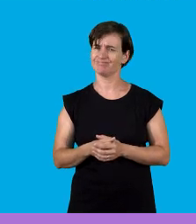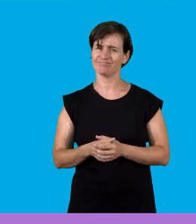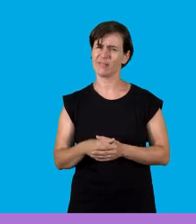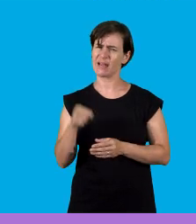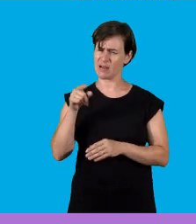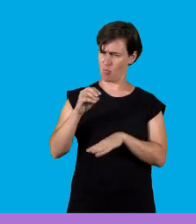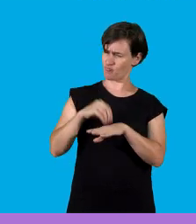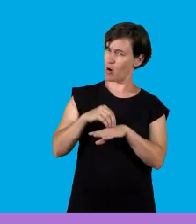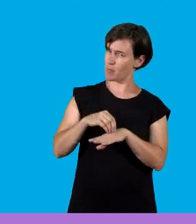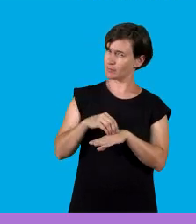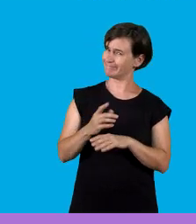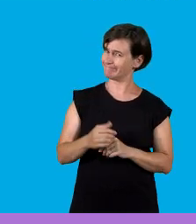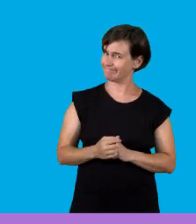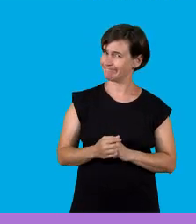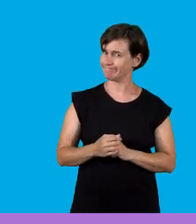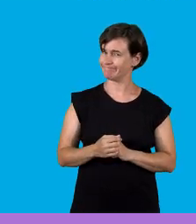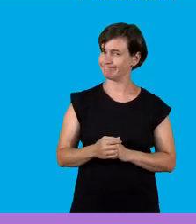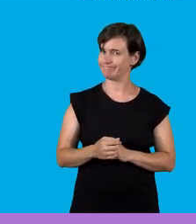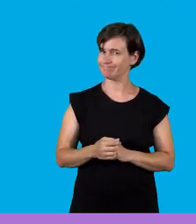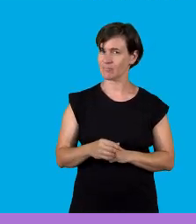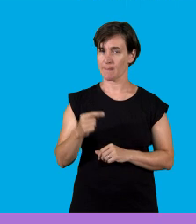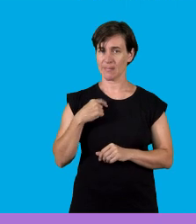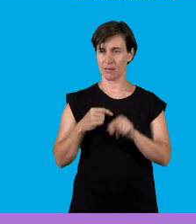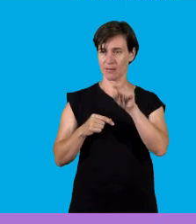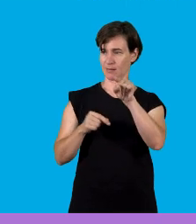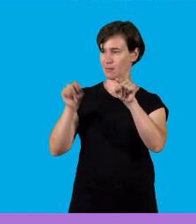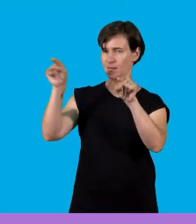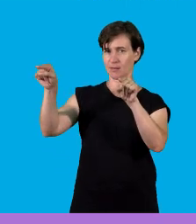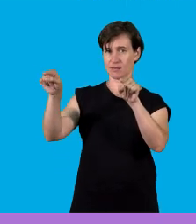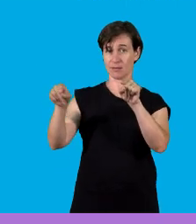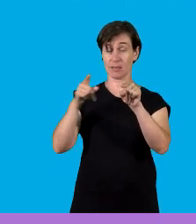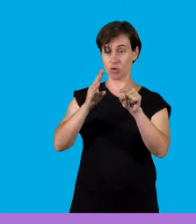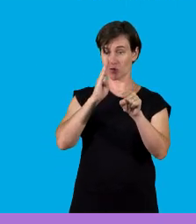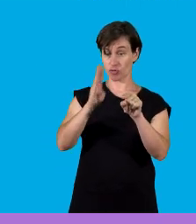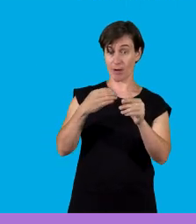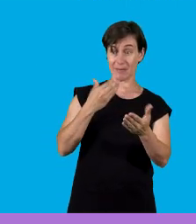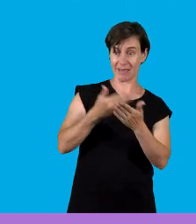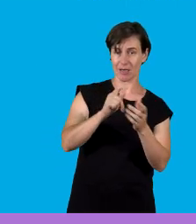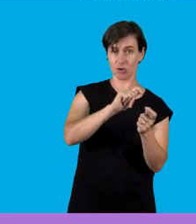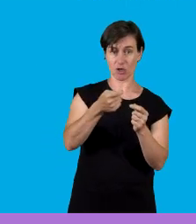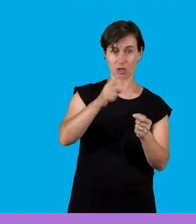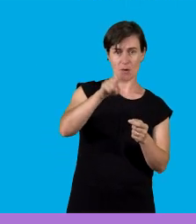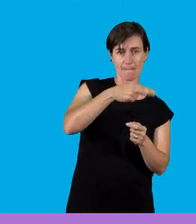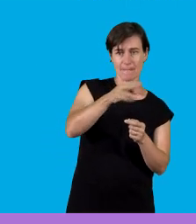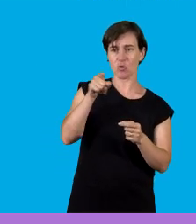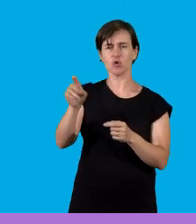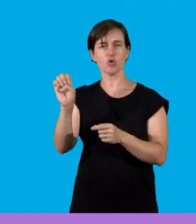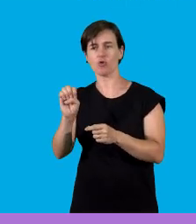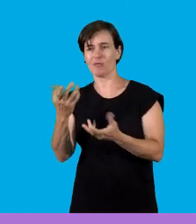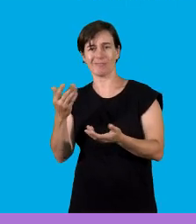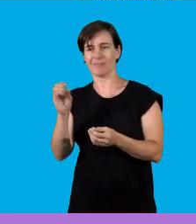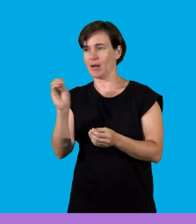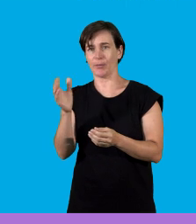now there's a potential problem here. Based on my two graphs, I don't have a direct conversion